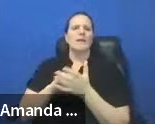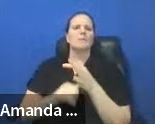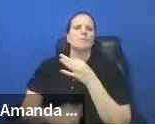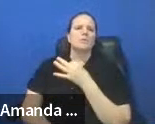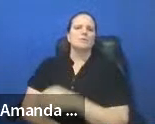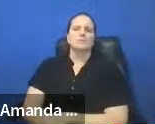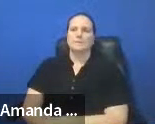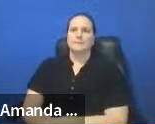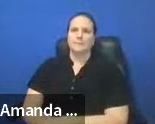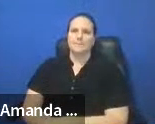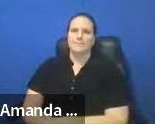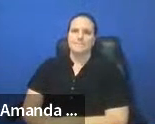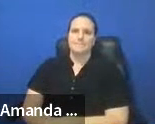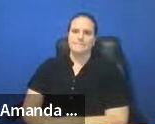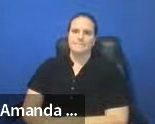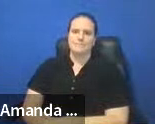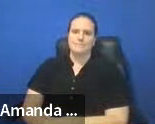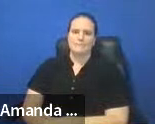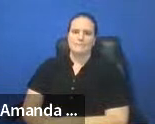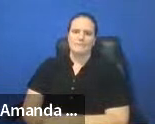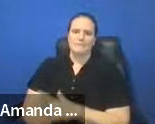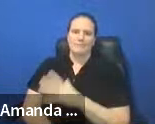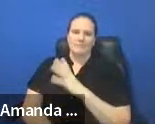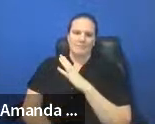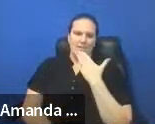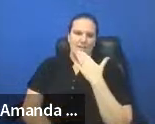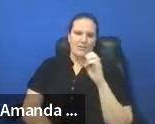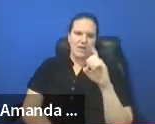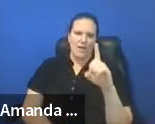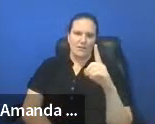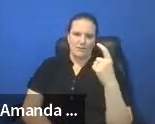Yeah, so thank you, Ed, for your question.